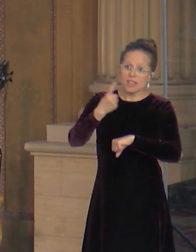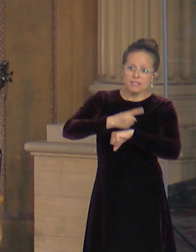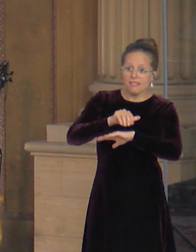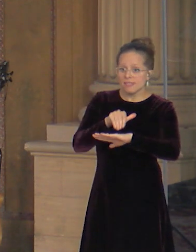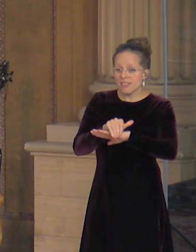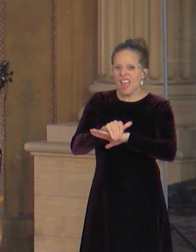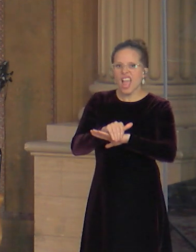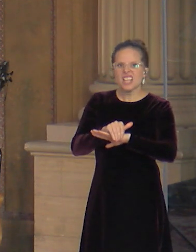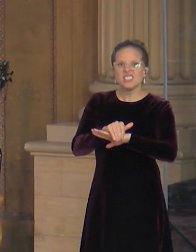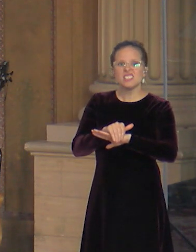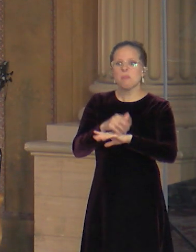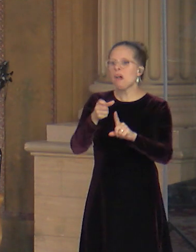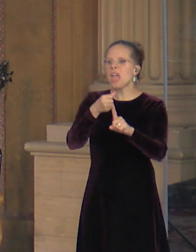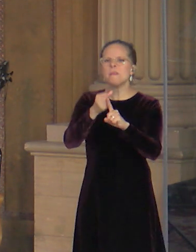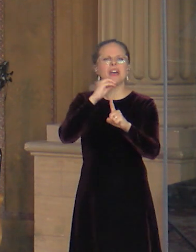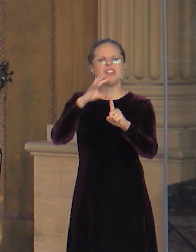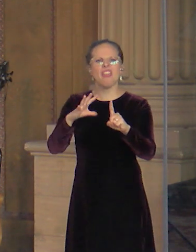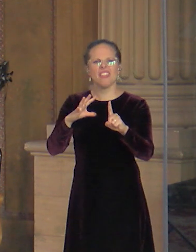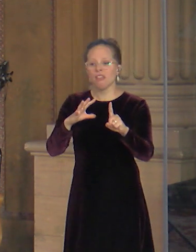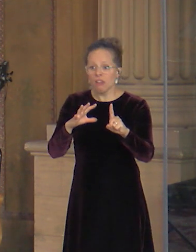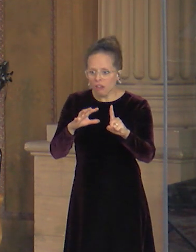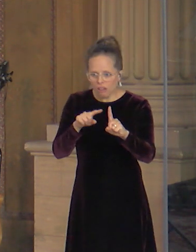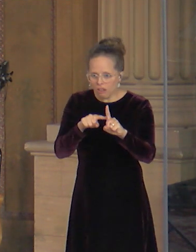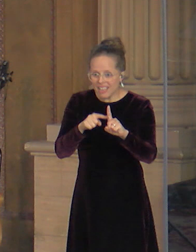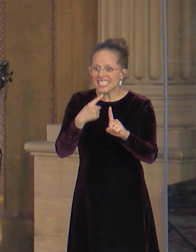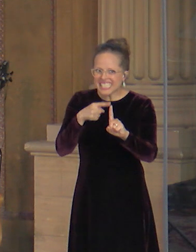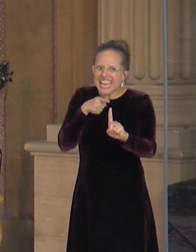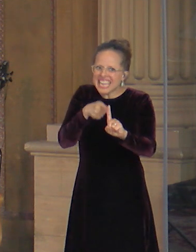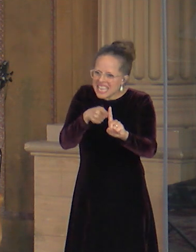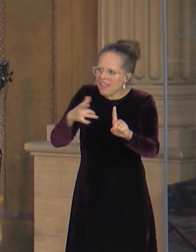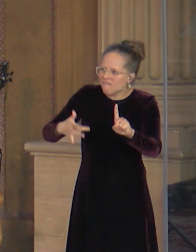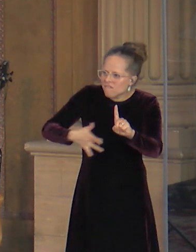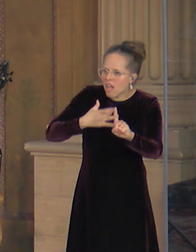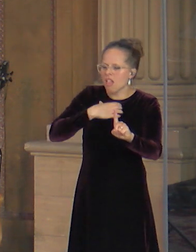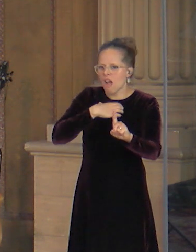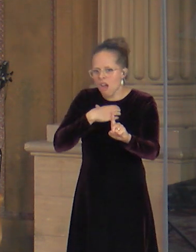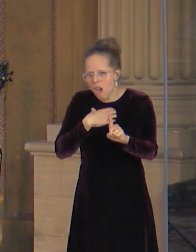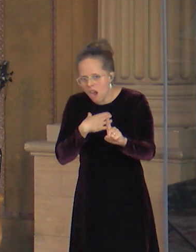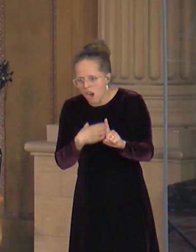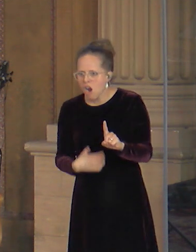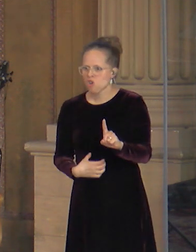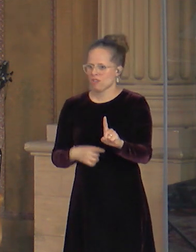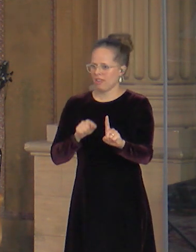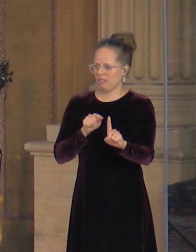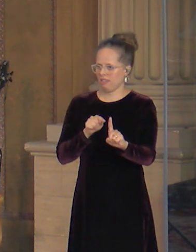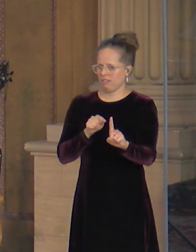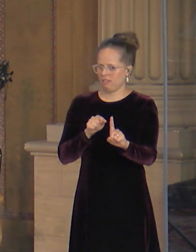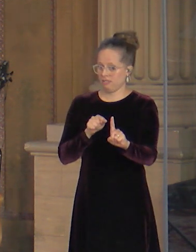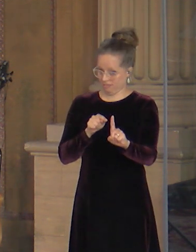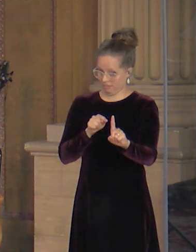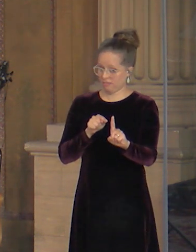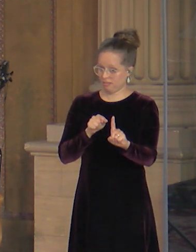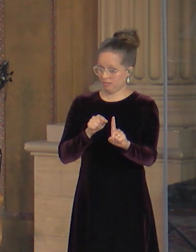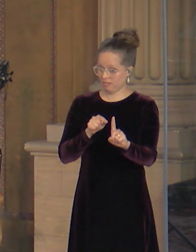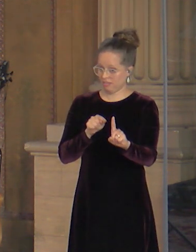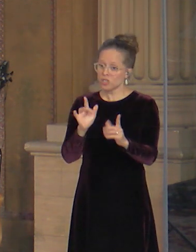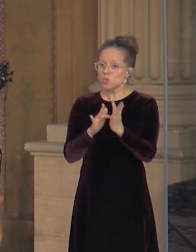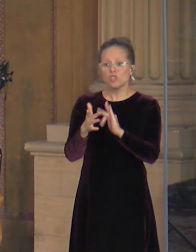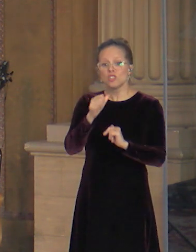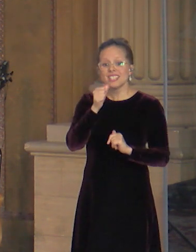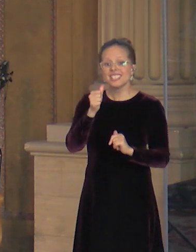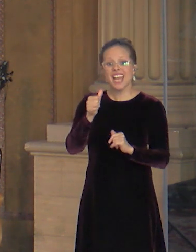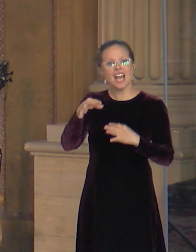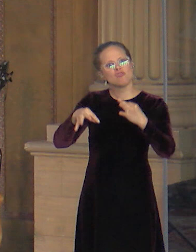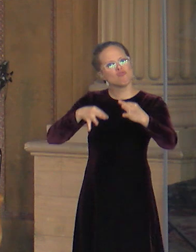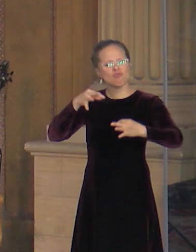it says he fasted 40 days and 40 nights and as a result he was hungry so he's not being described like a